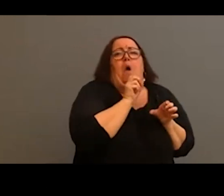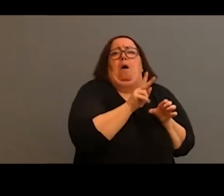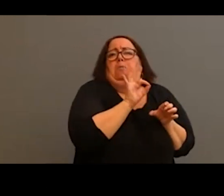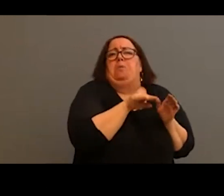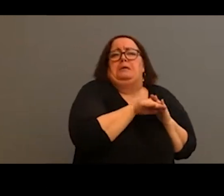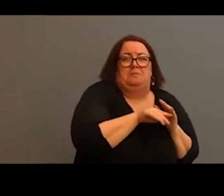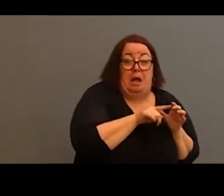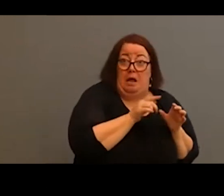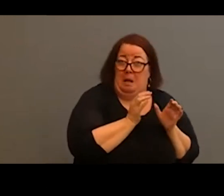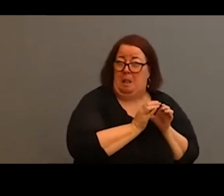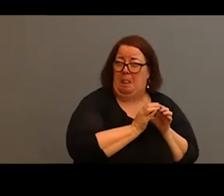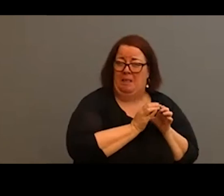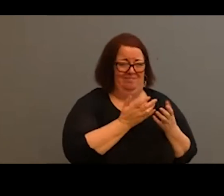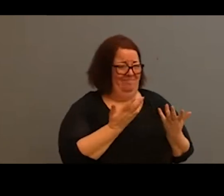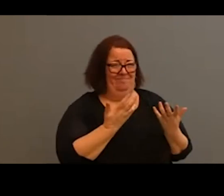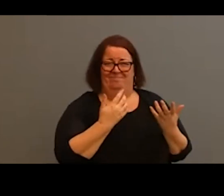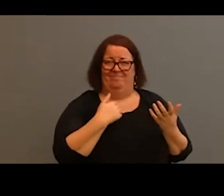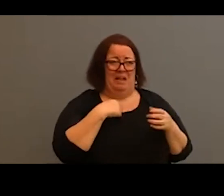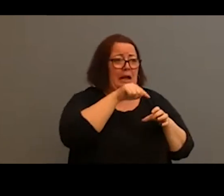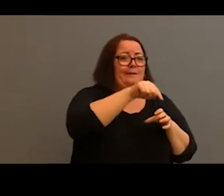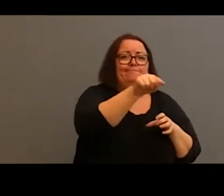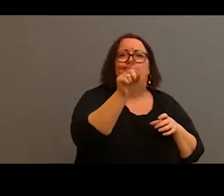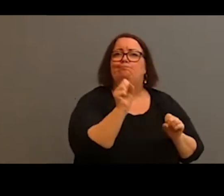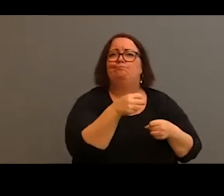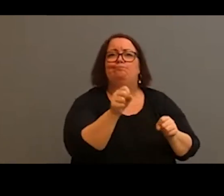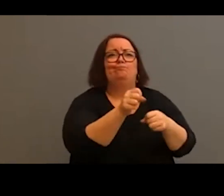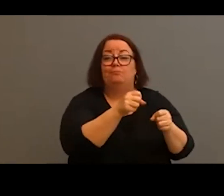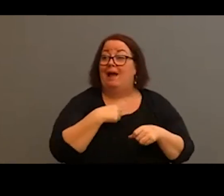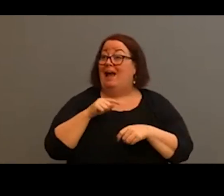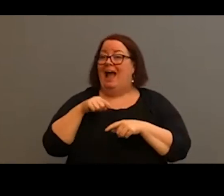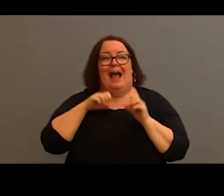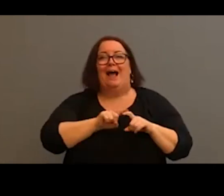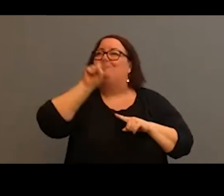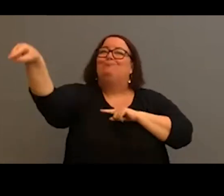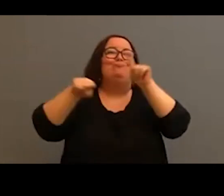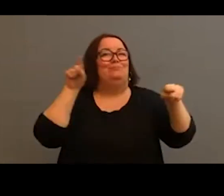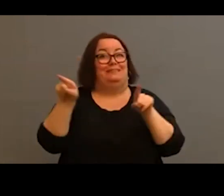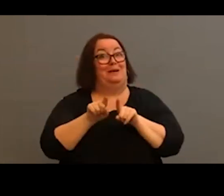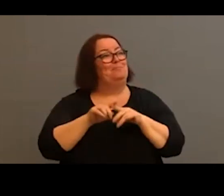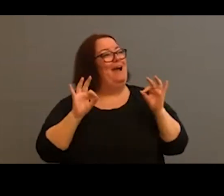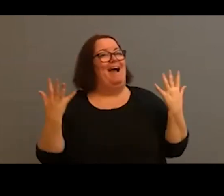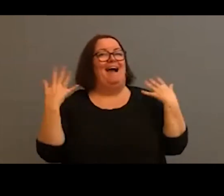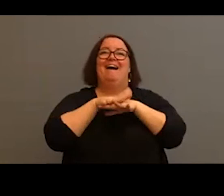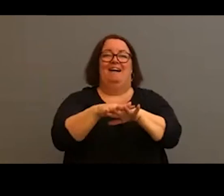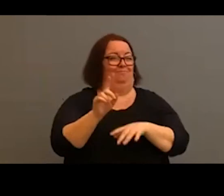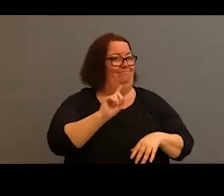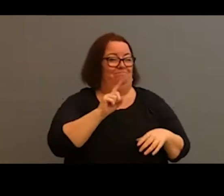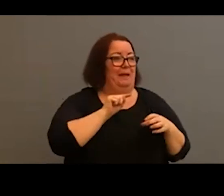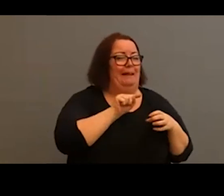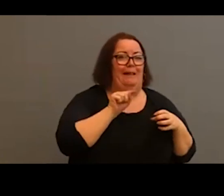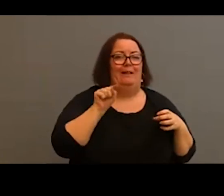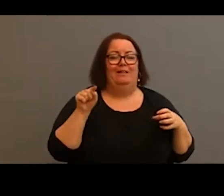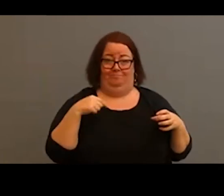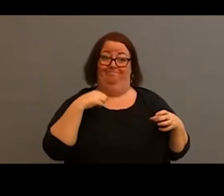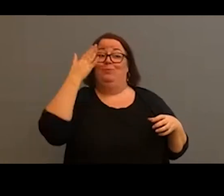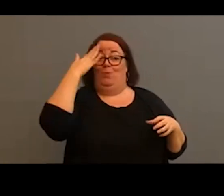they're able to do or where they're able to do it. And yeah, I could be talking about people who are in quarantine or